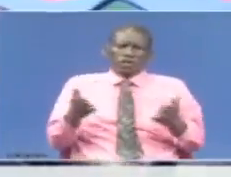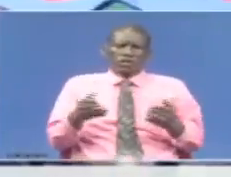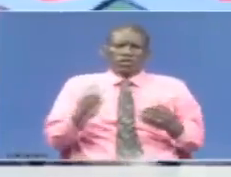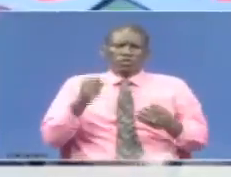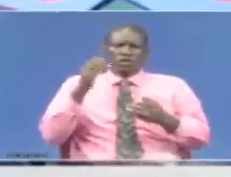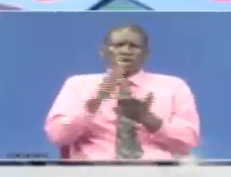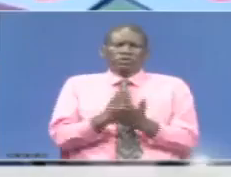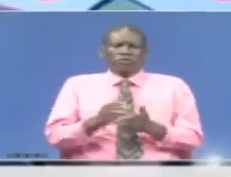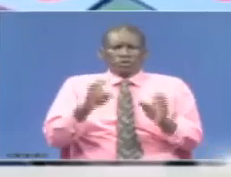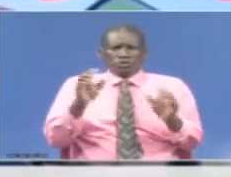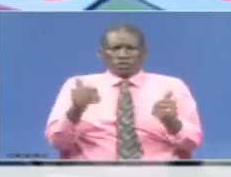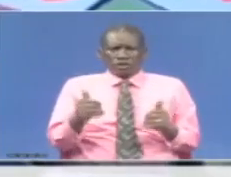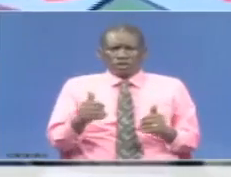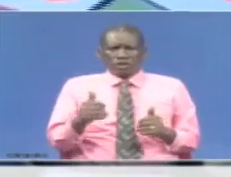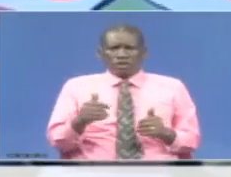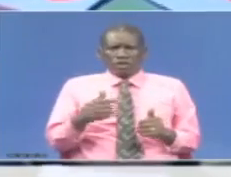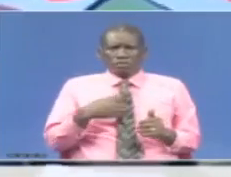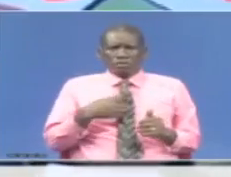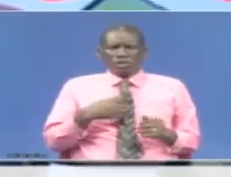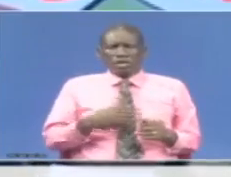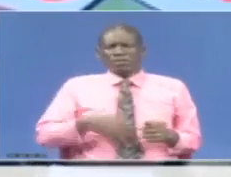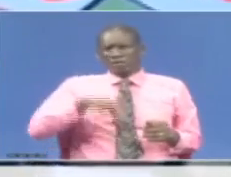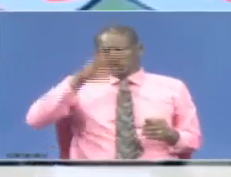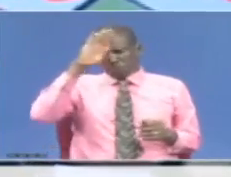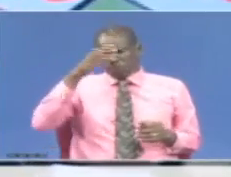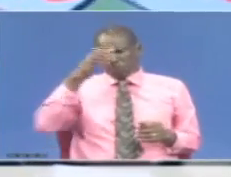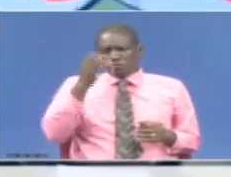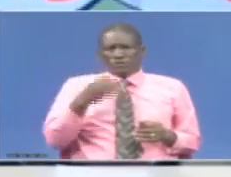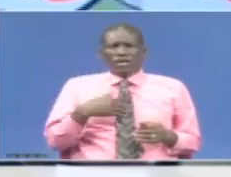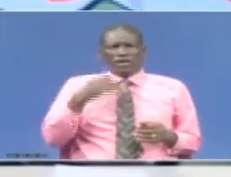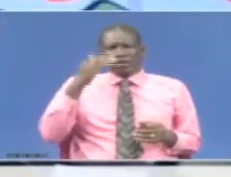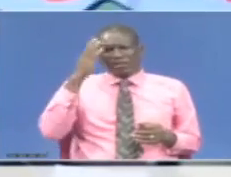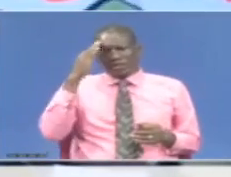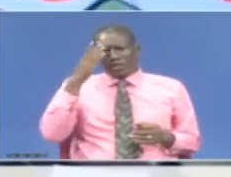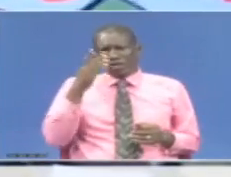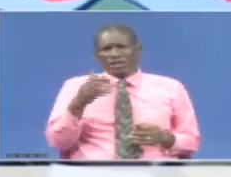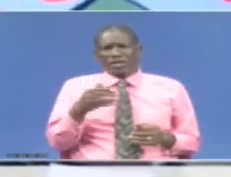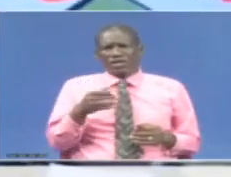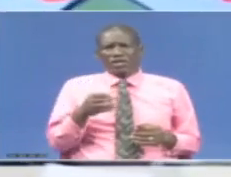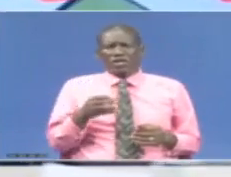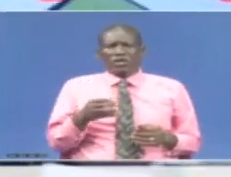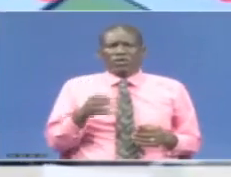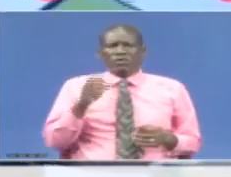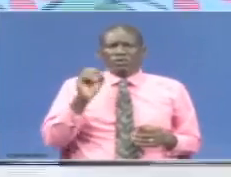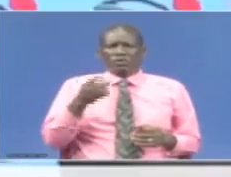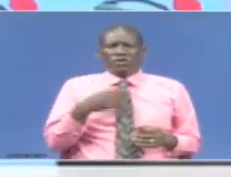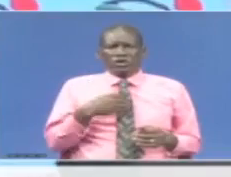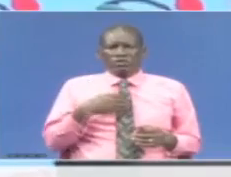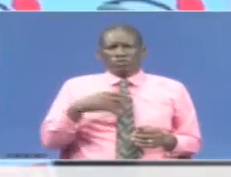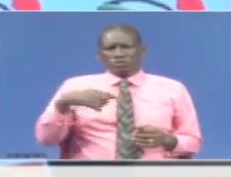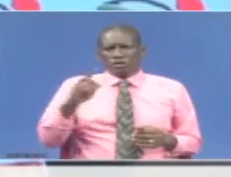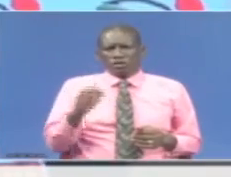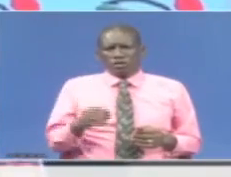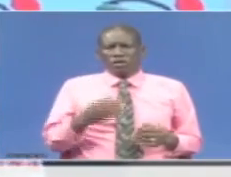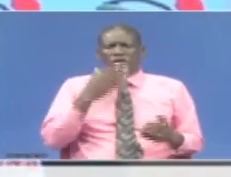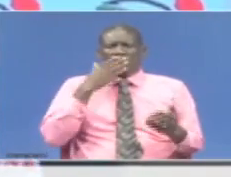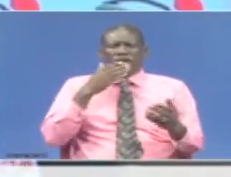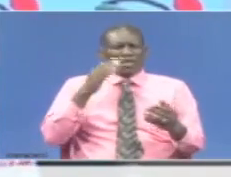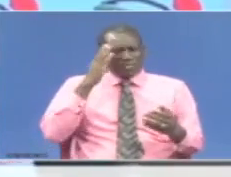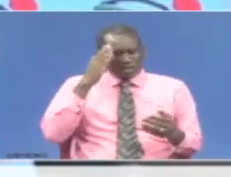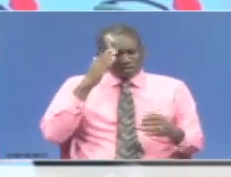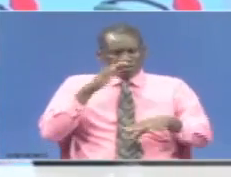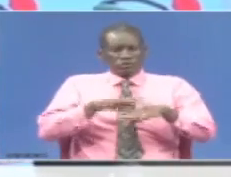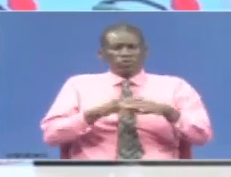deserved. But I'm a little bit disappointed because I think 3 points could have been in our pocket. I think it was a really good